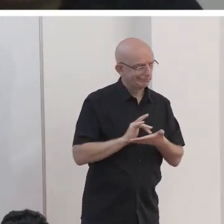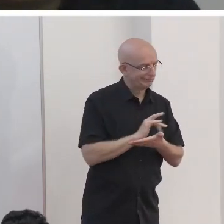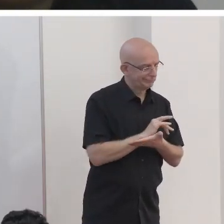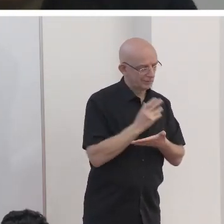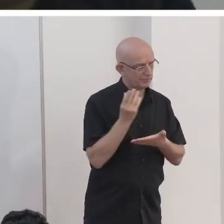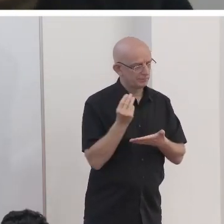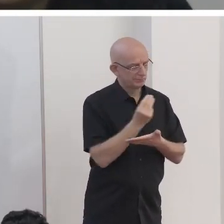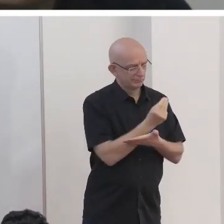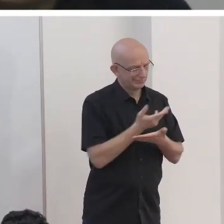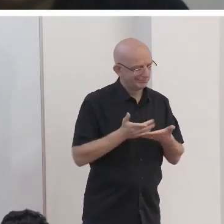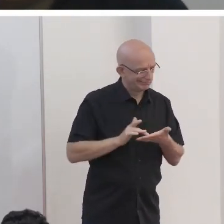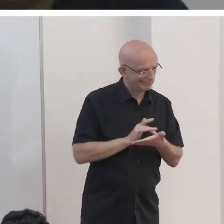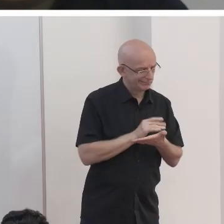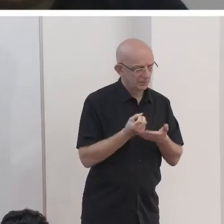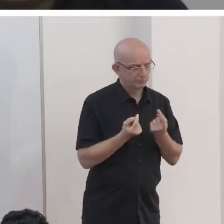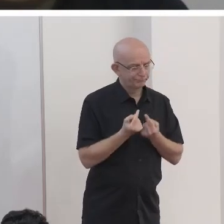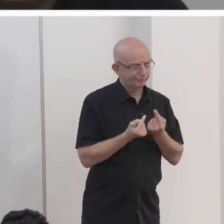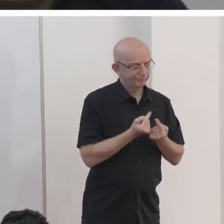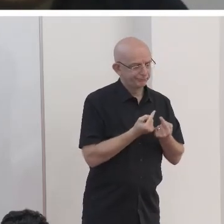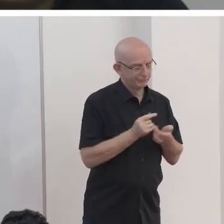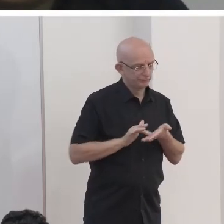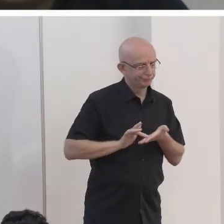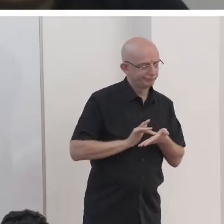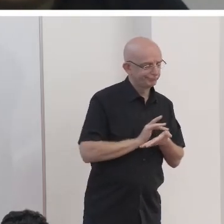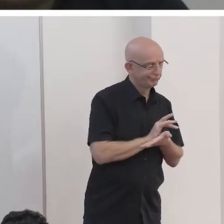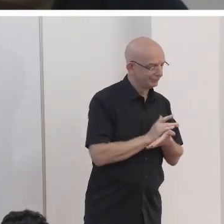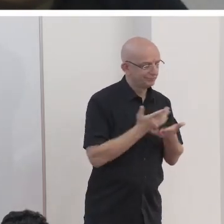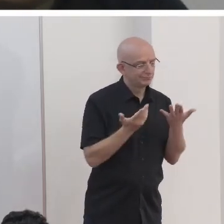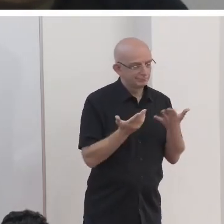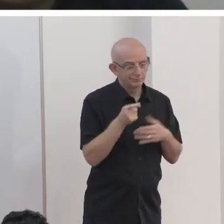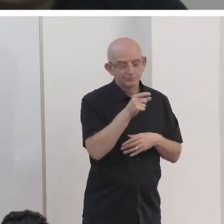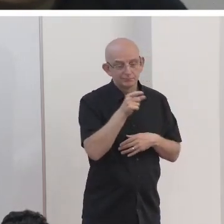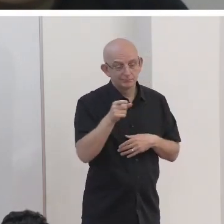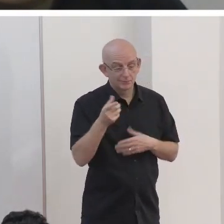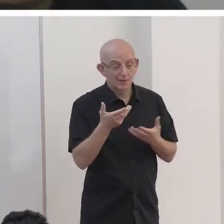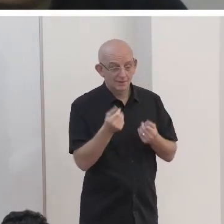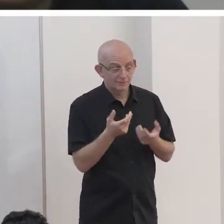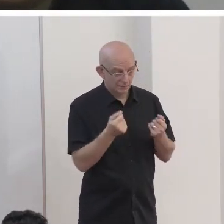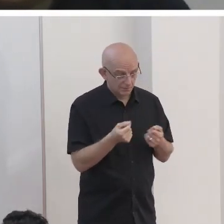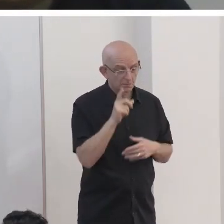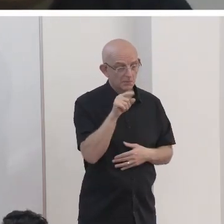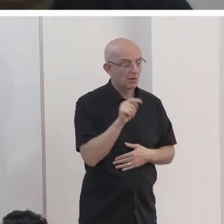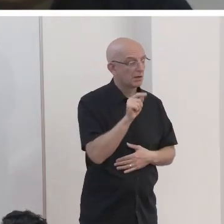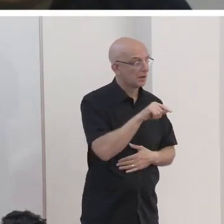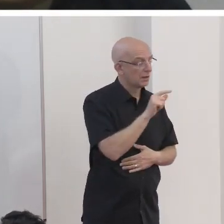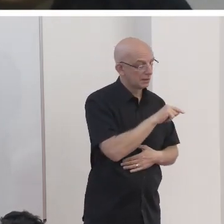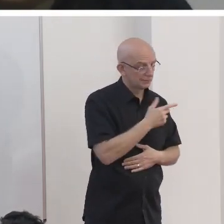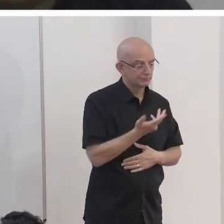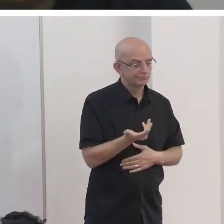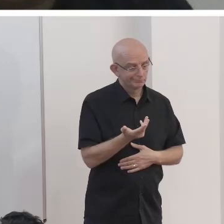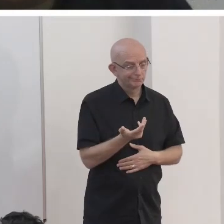available now, in some cases we are also able to use what is that app? Types